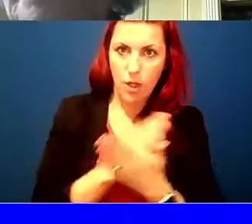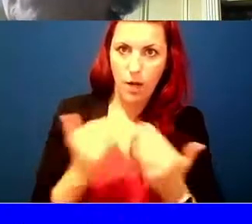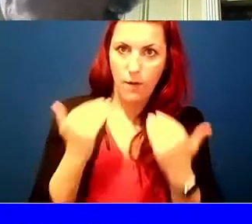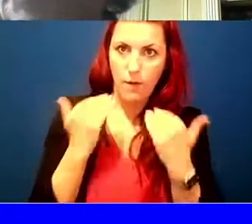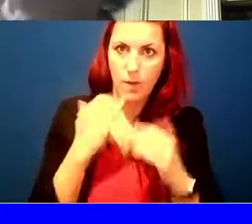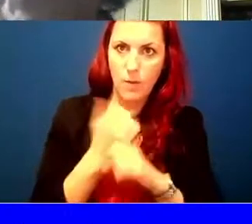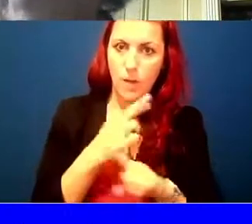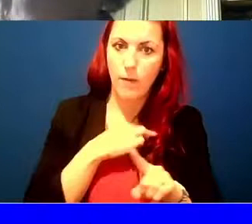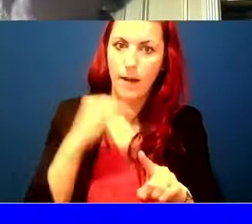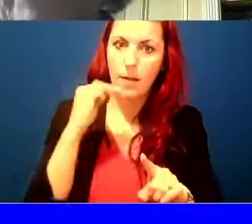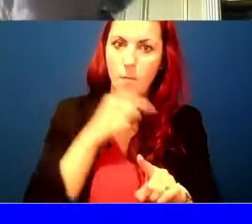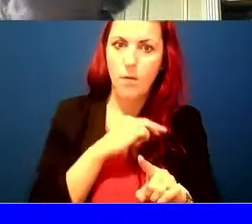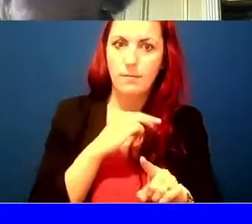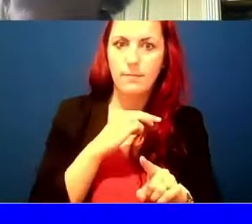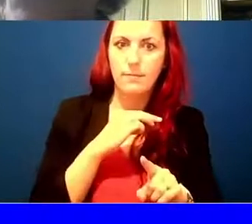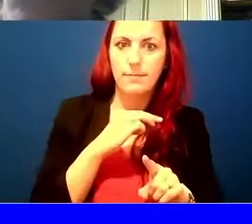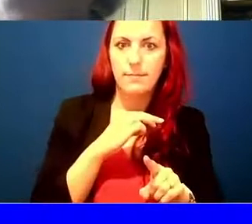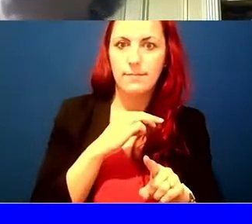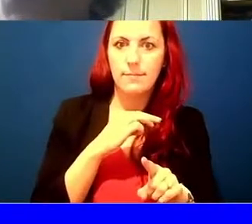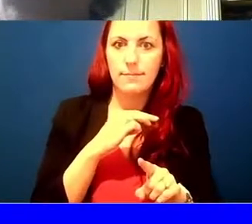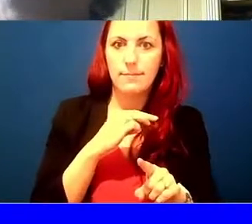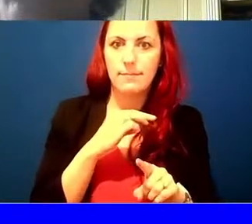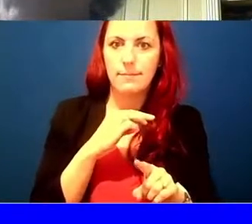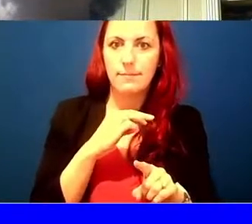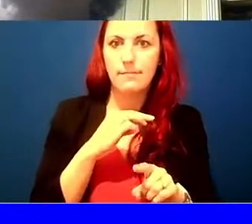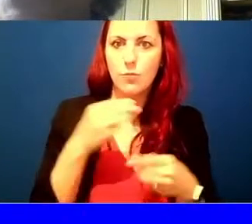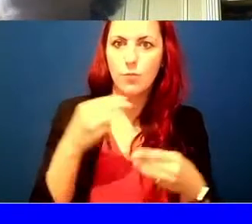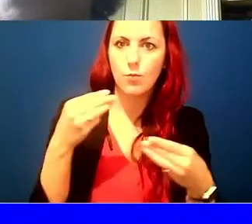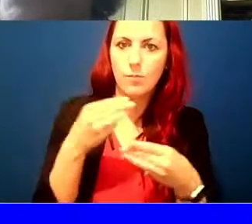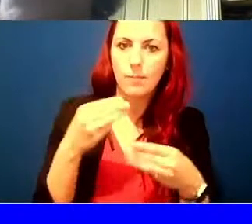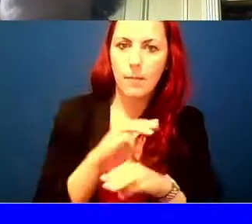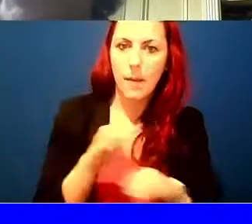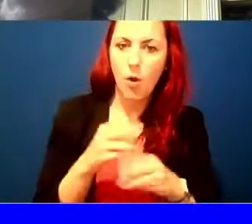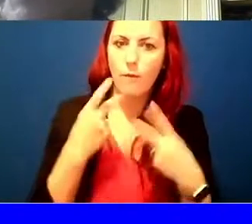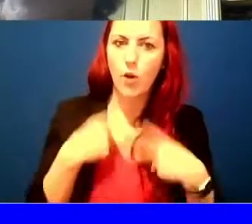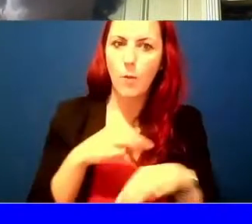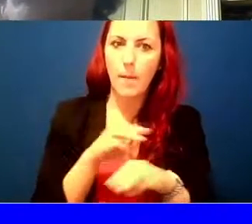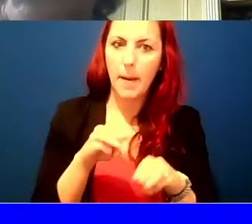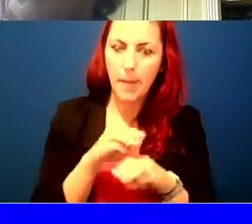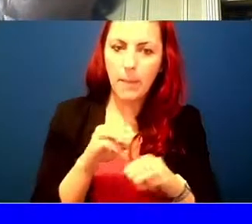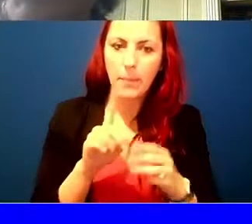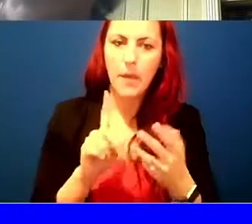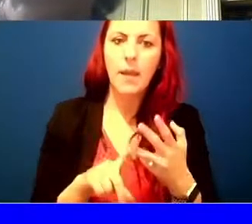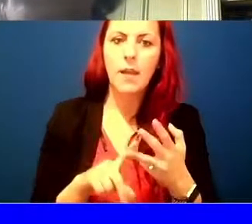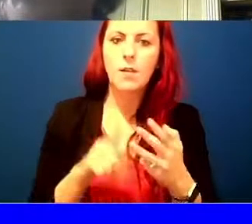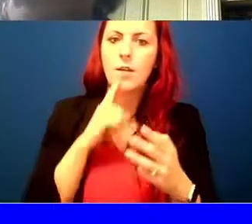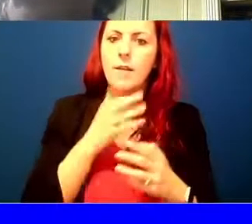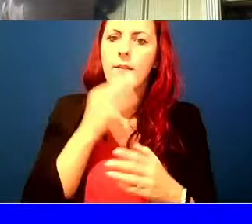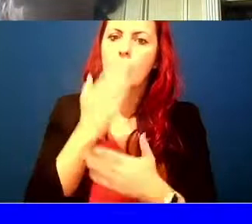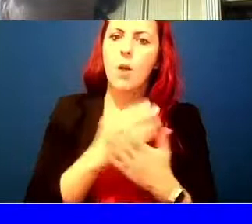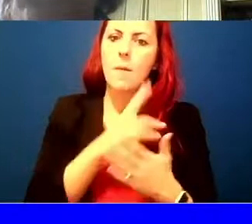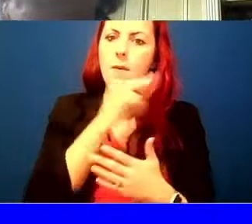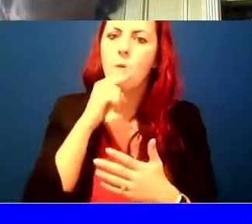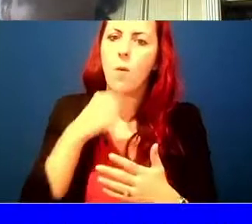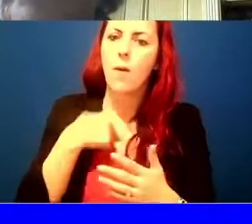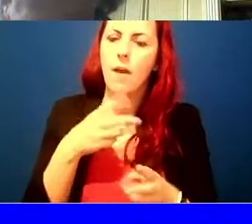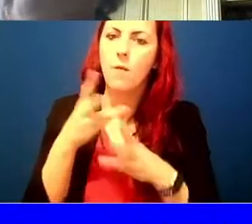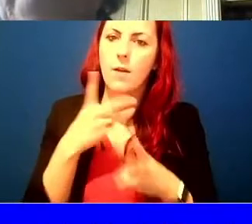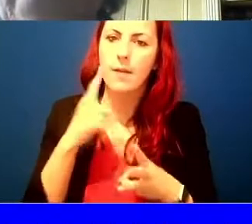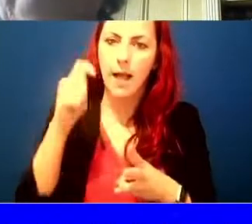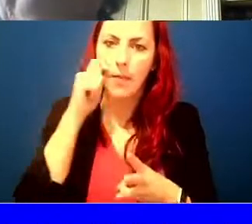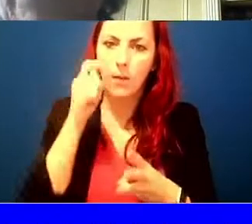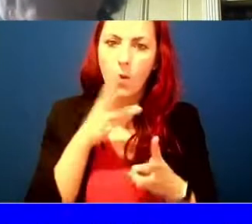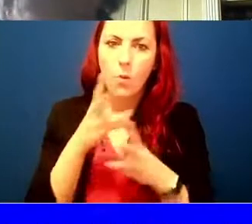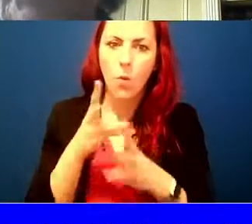people. So just to give examples there where we have worked, I think Martina said, or somebody said, we work across all